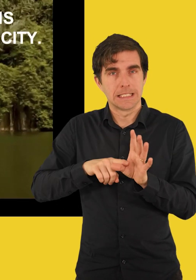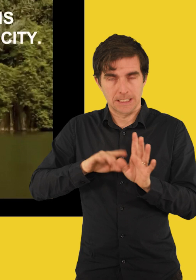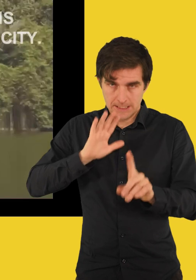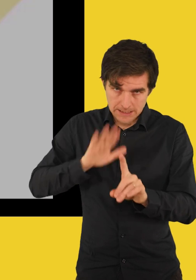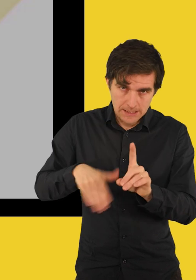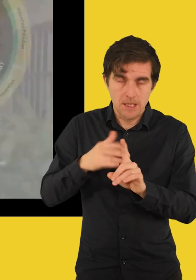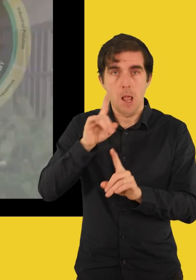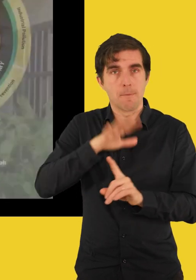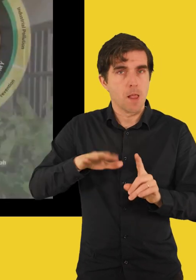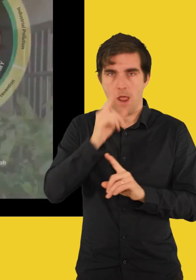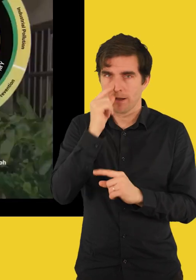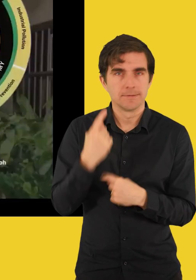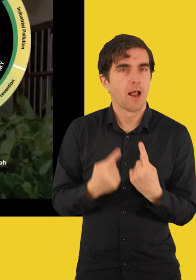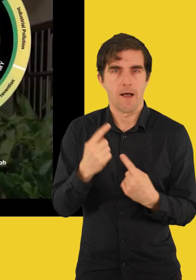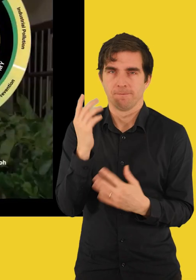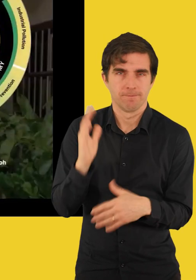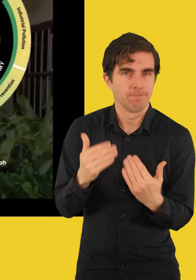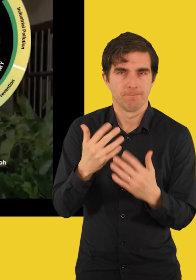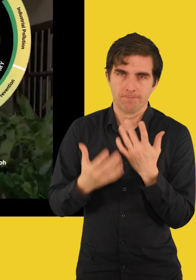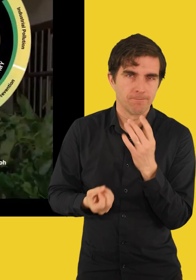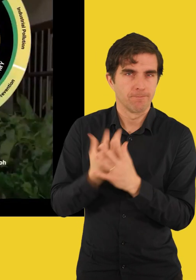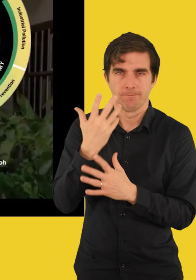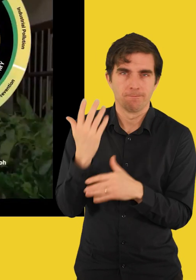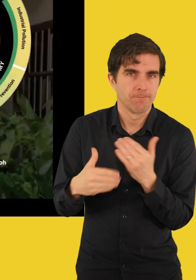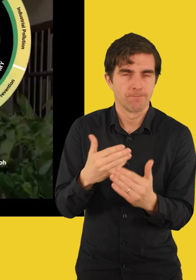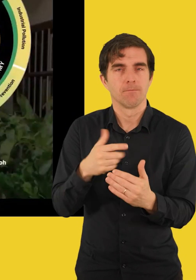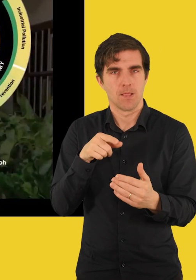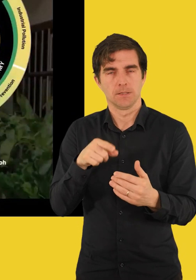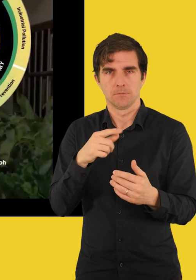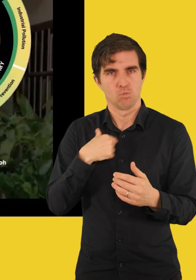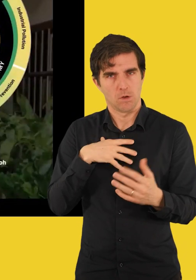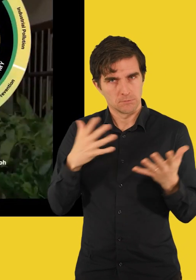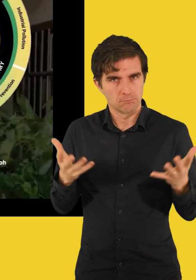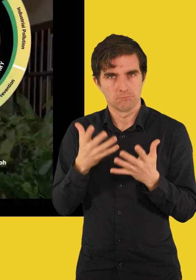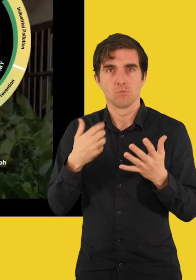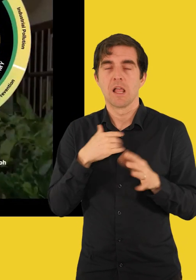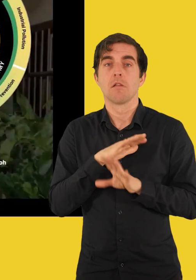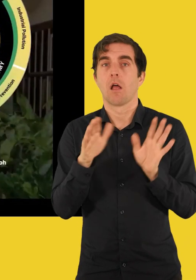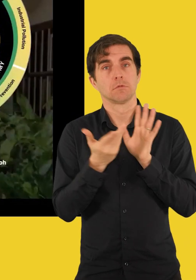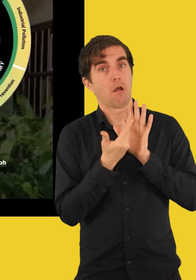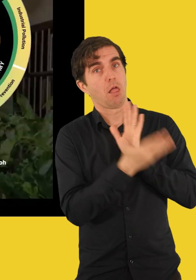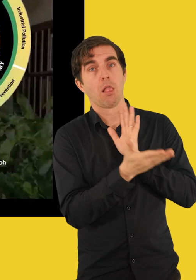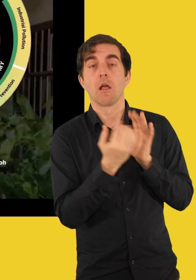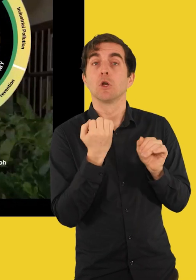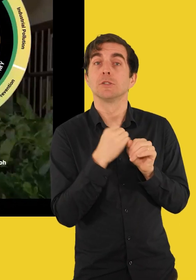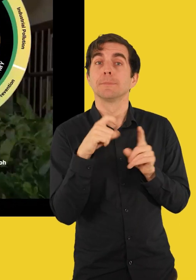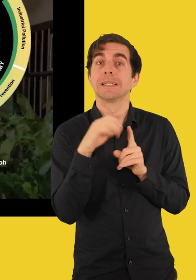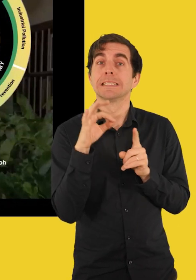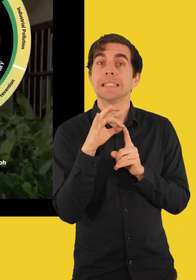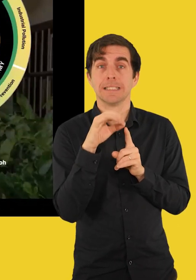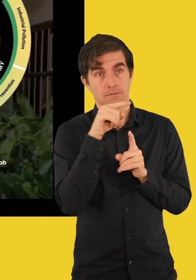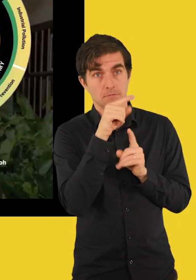human-centric city. It's more of a concept, we are not